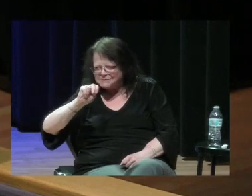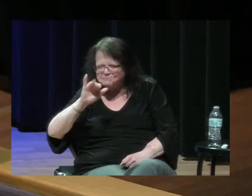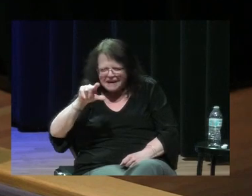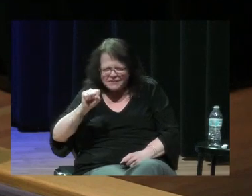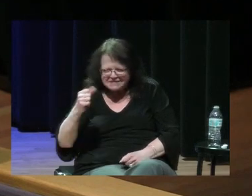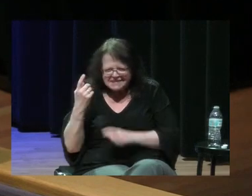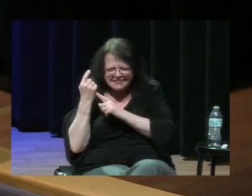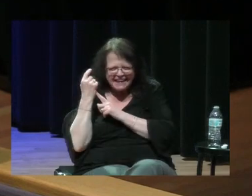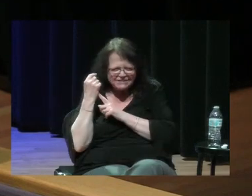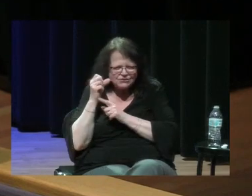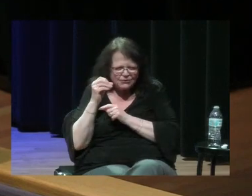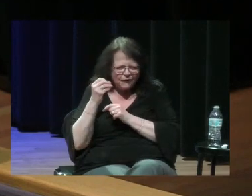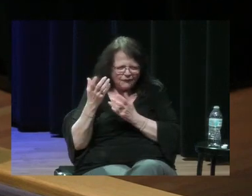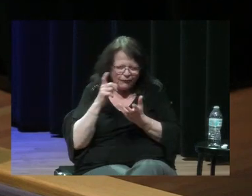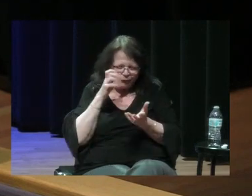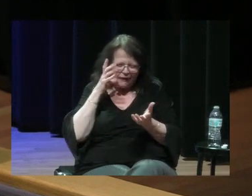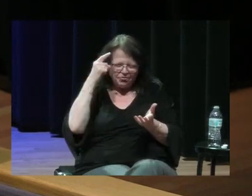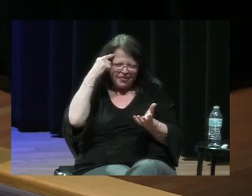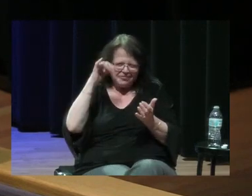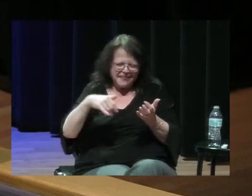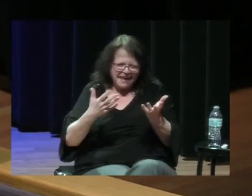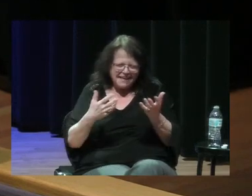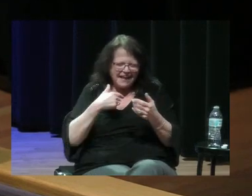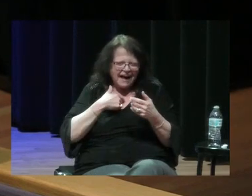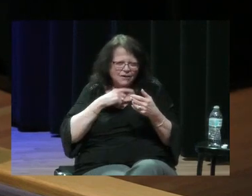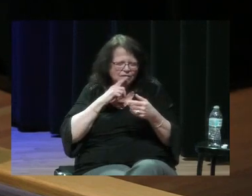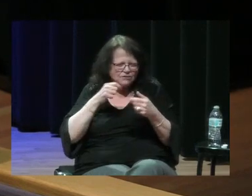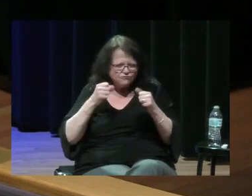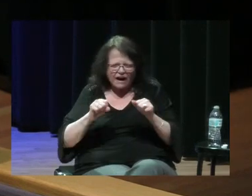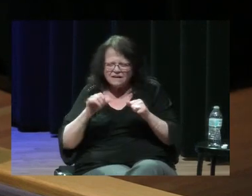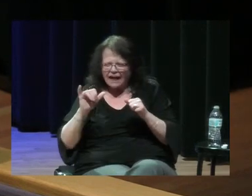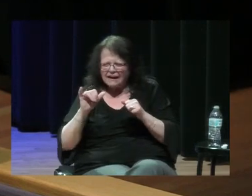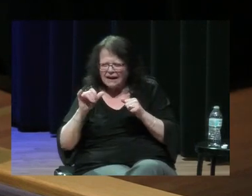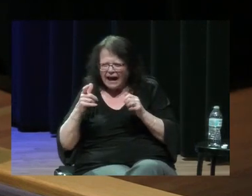try to like, I really try to. Like when you say, how can